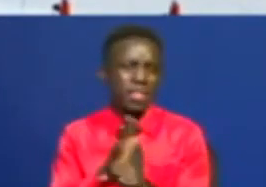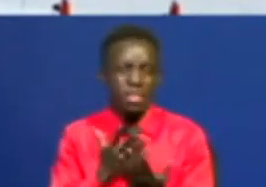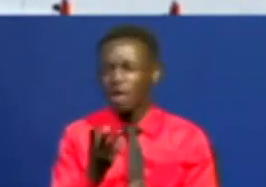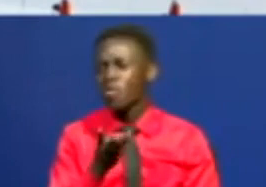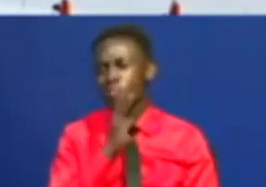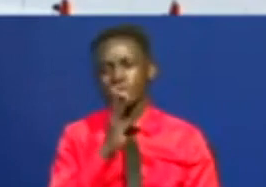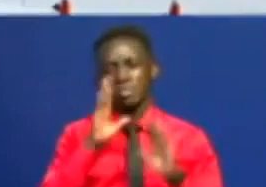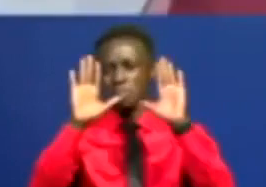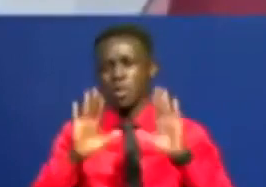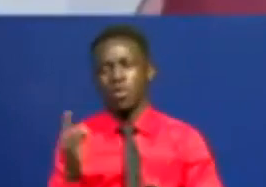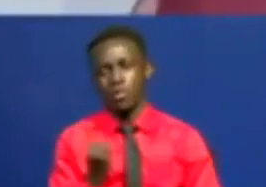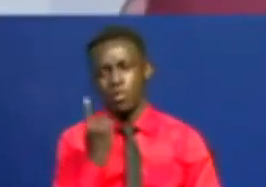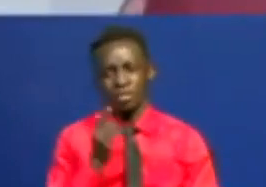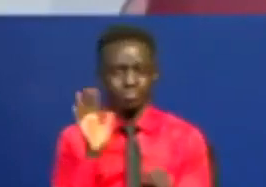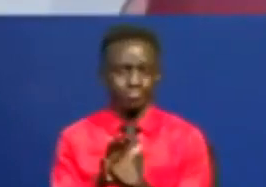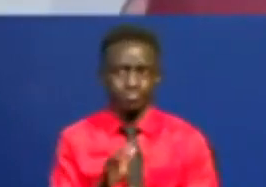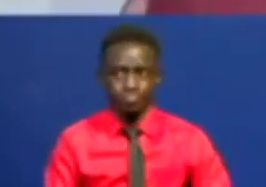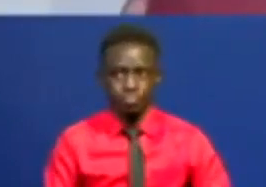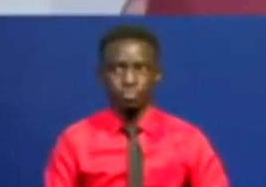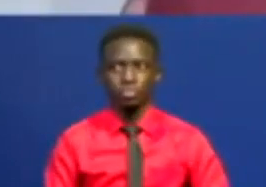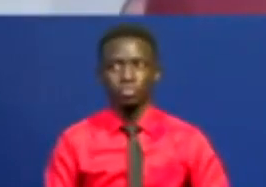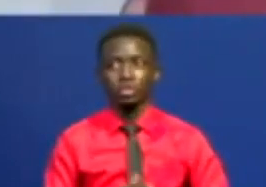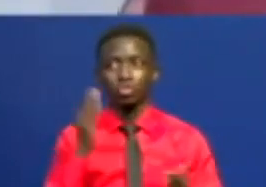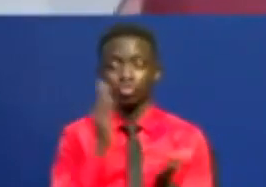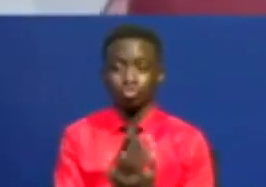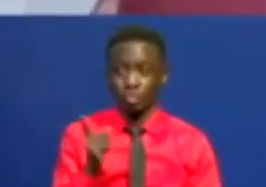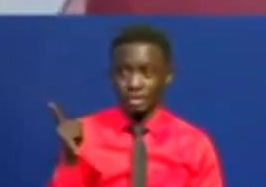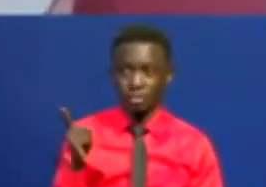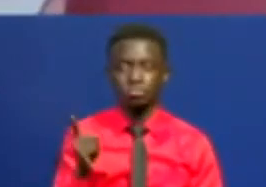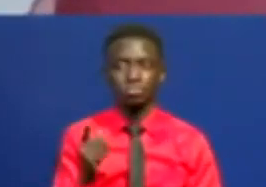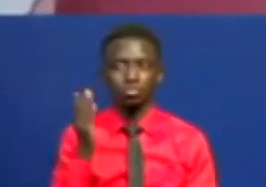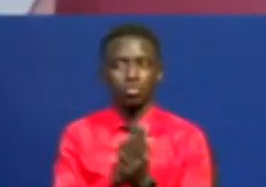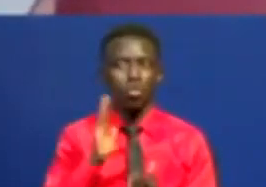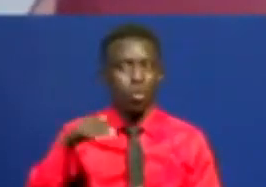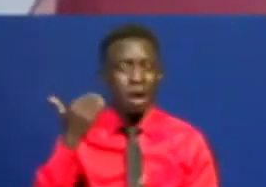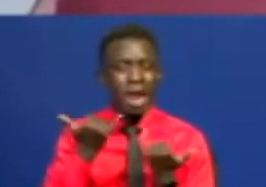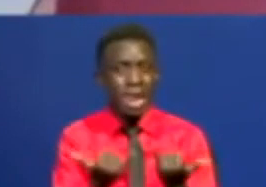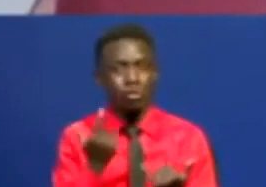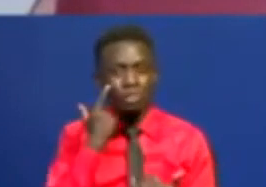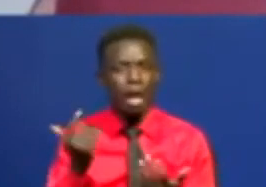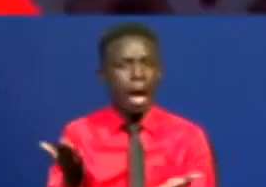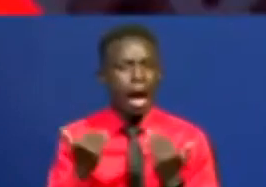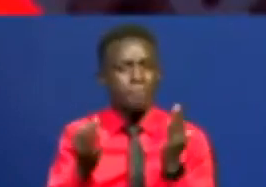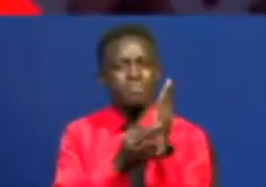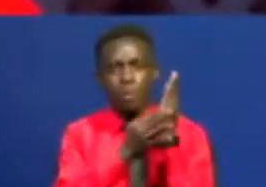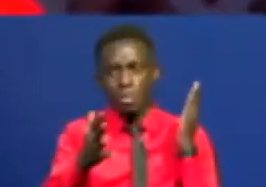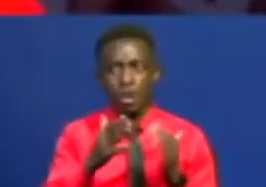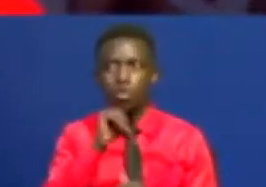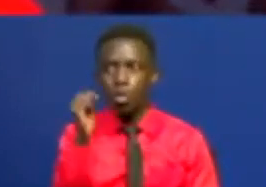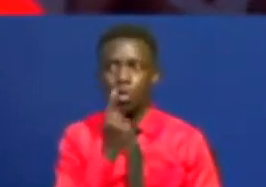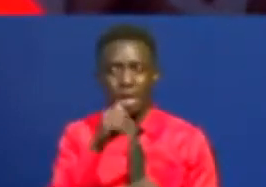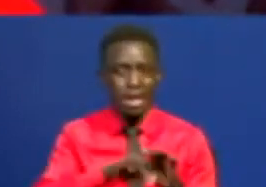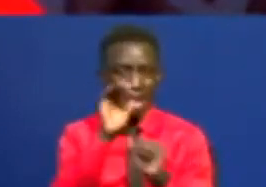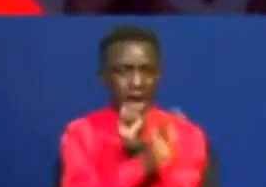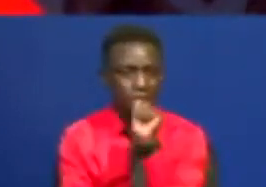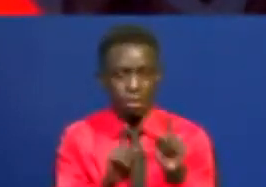water and relax that day. It is true that cupping therapy is gradually gaining popularity, not only in the country, but